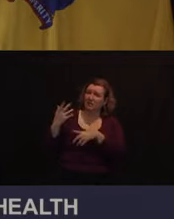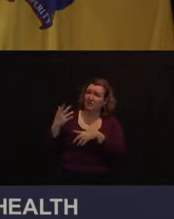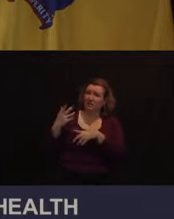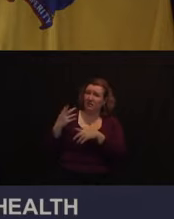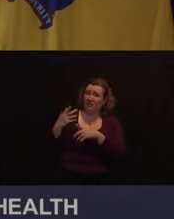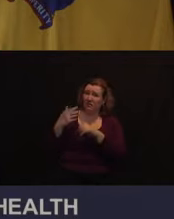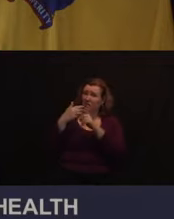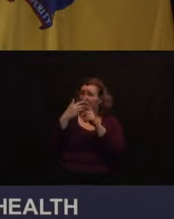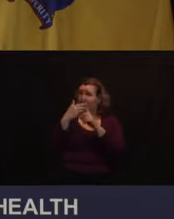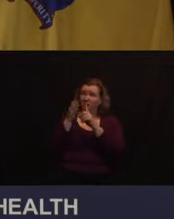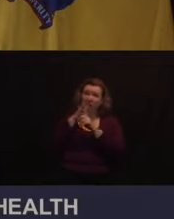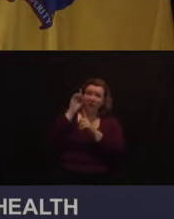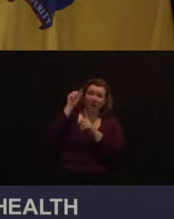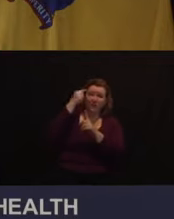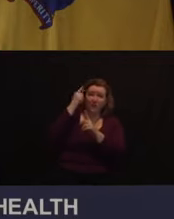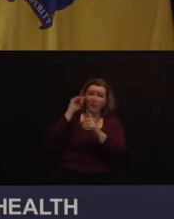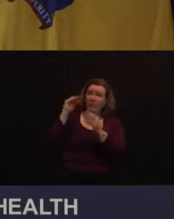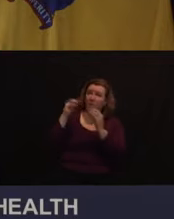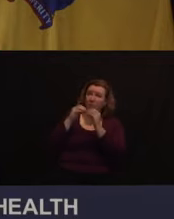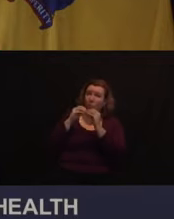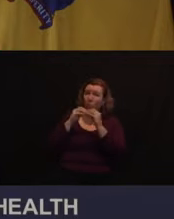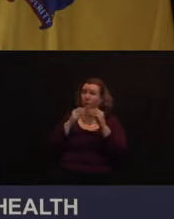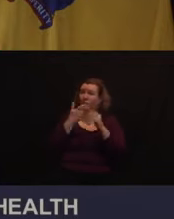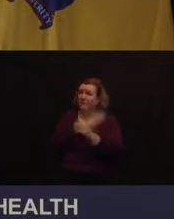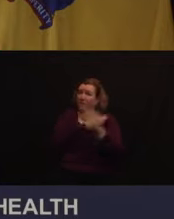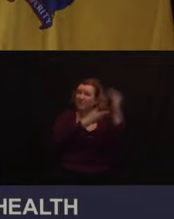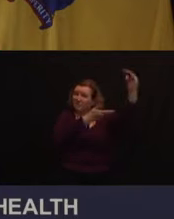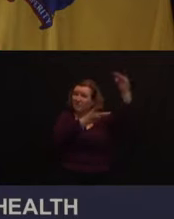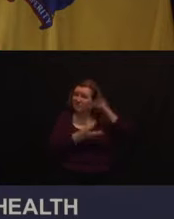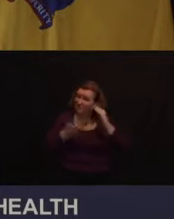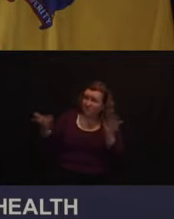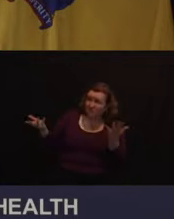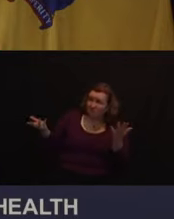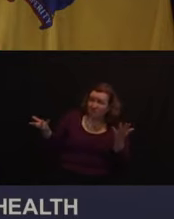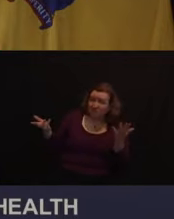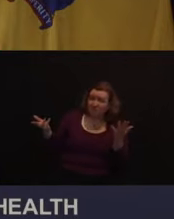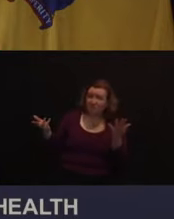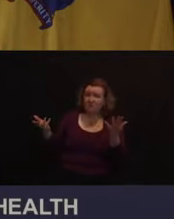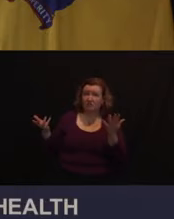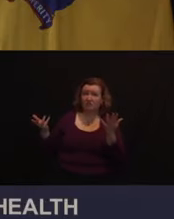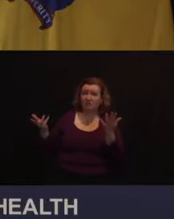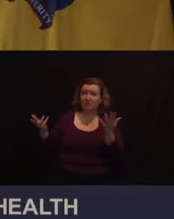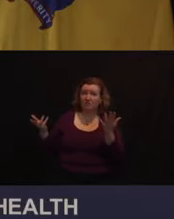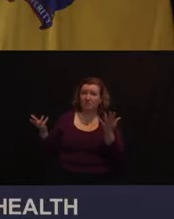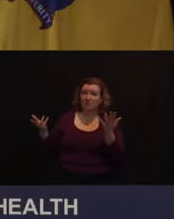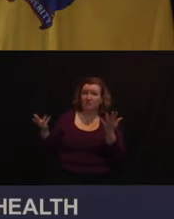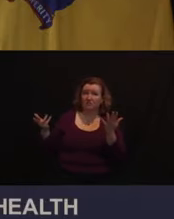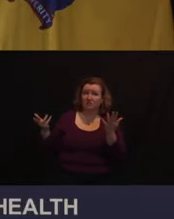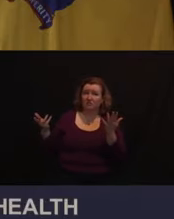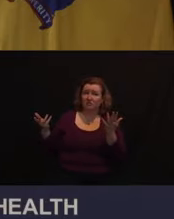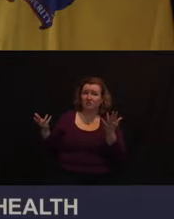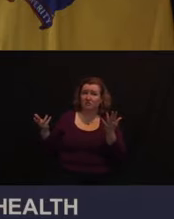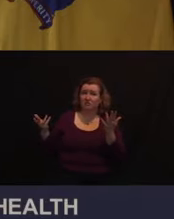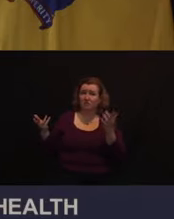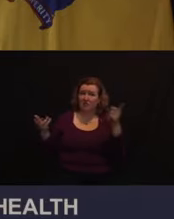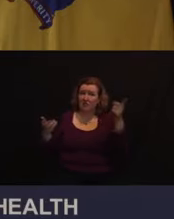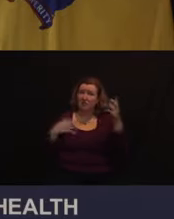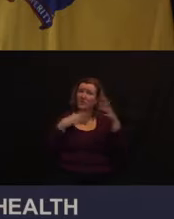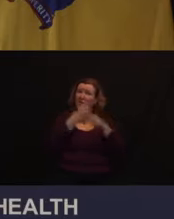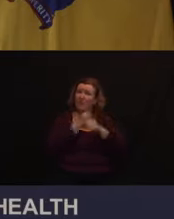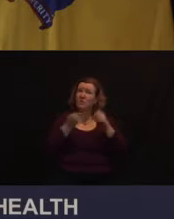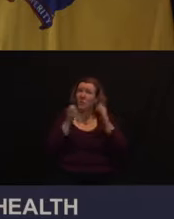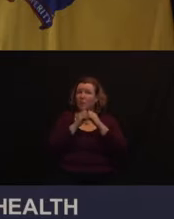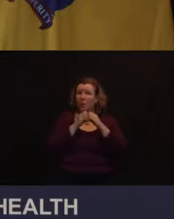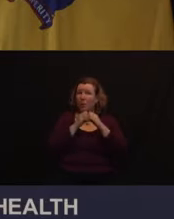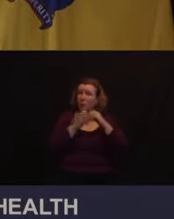what's anticipated to come in the coming weeks, even though that number is rising steadily? And if worse or